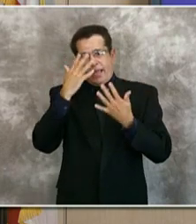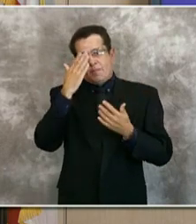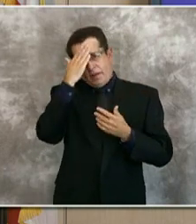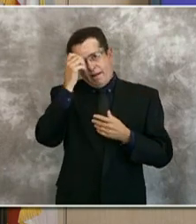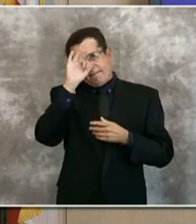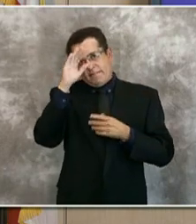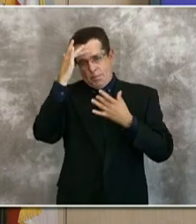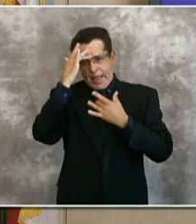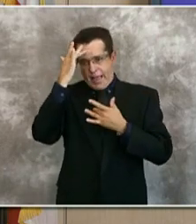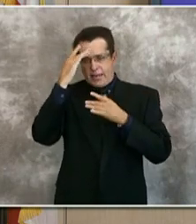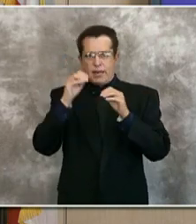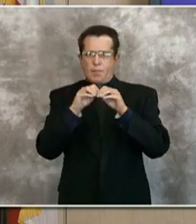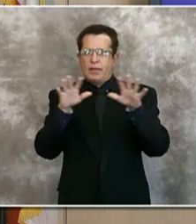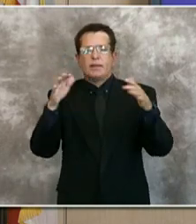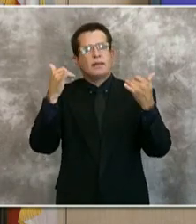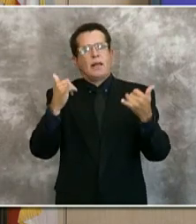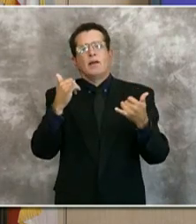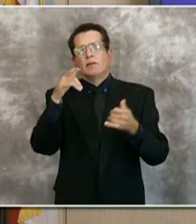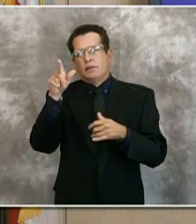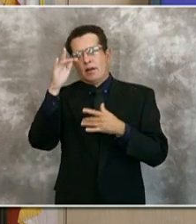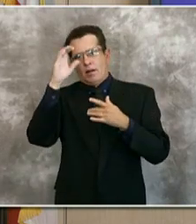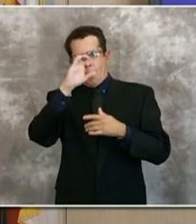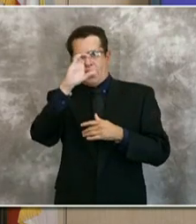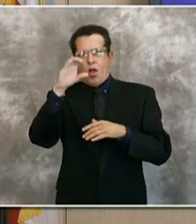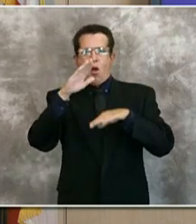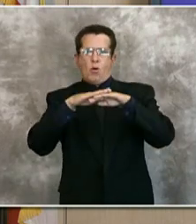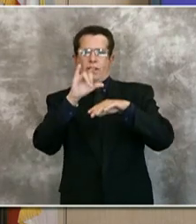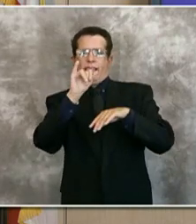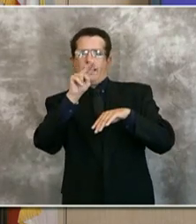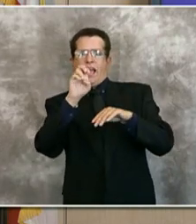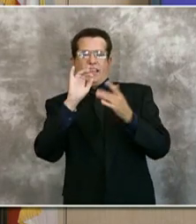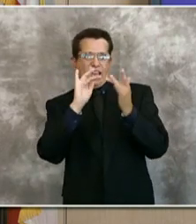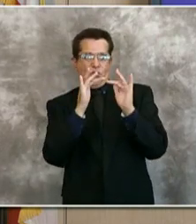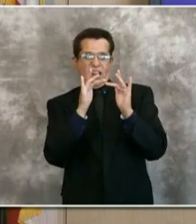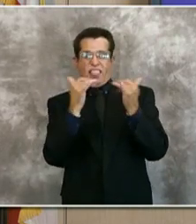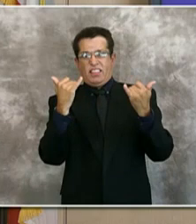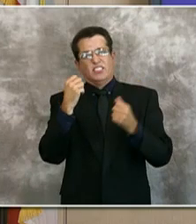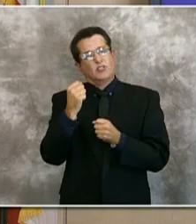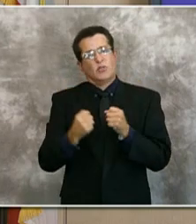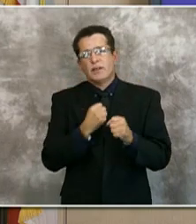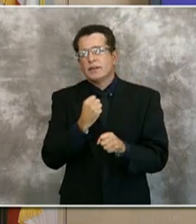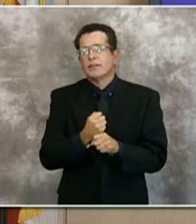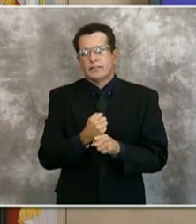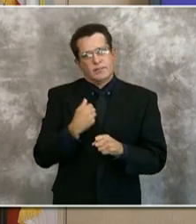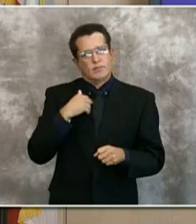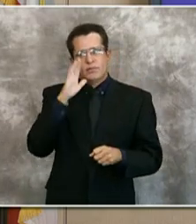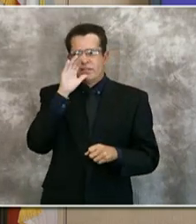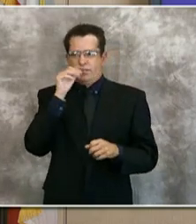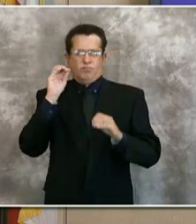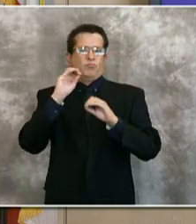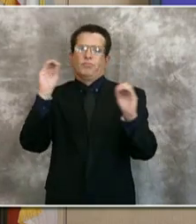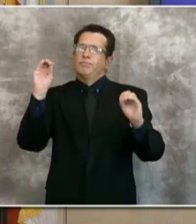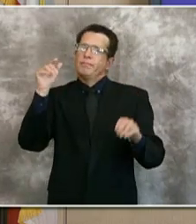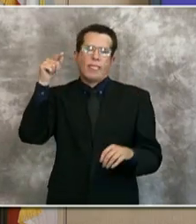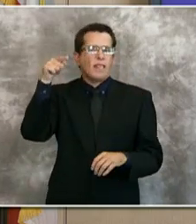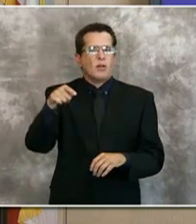pandemic, Comic-Con is online this year, and so we'll miss all the fun and the ongoings that go with that